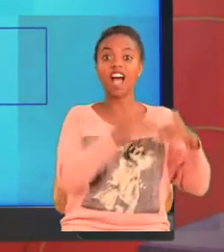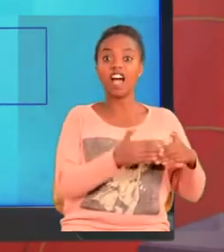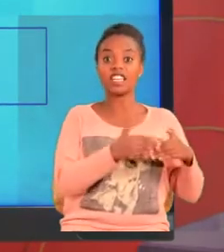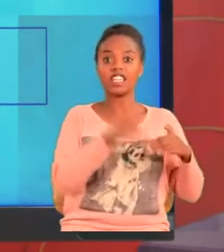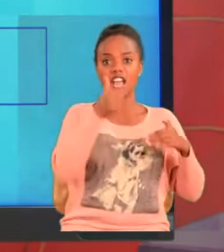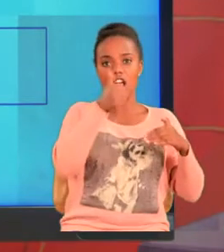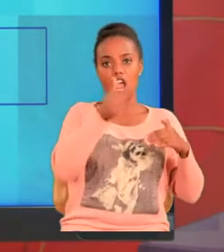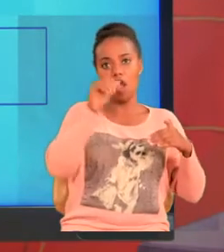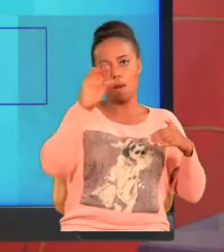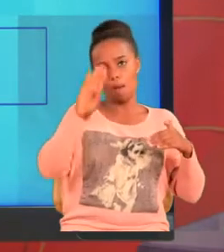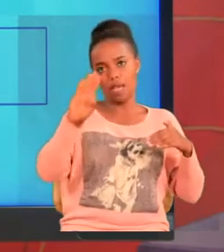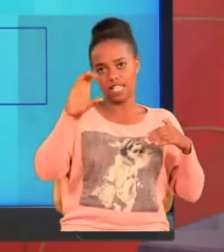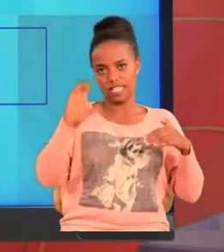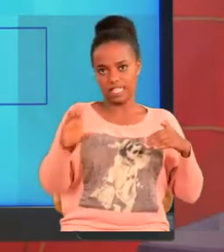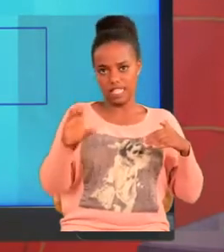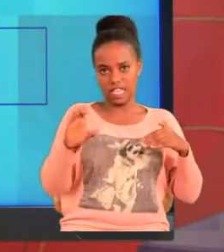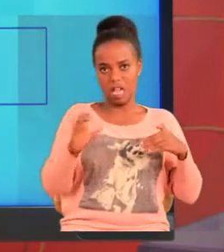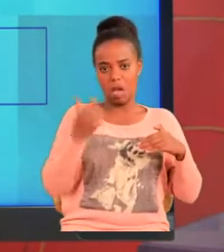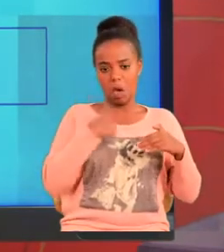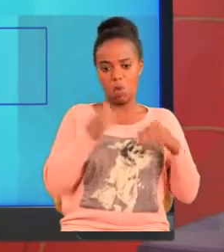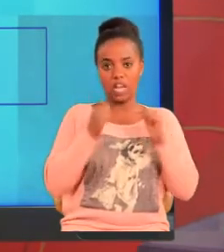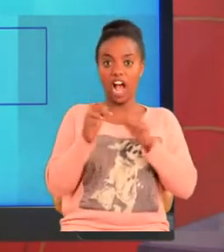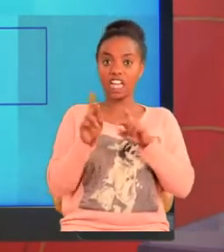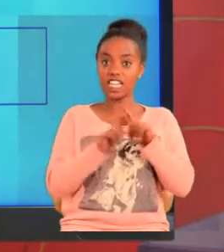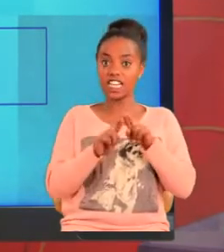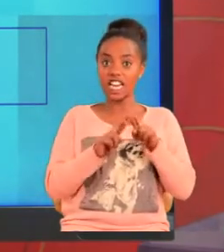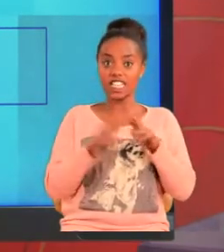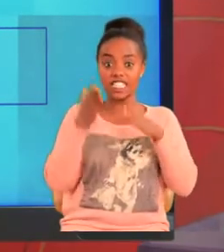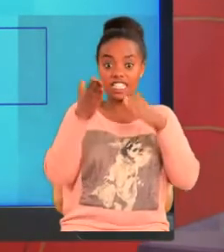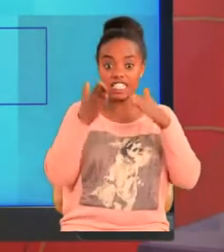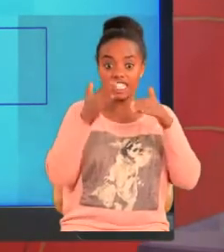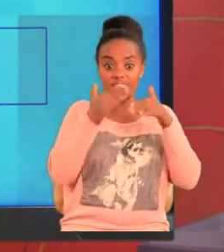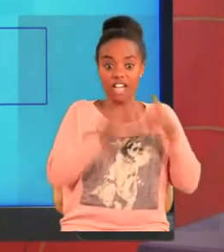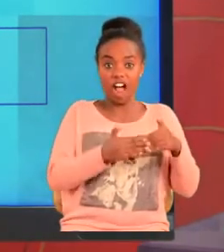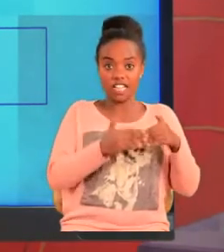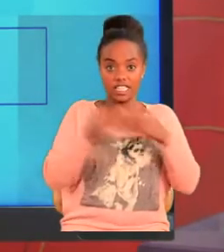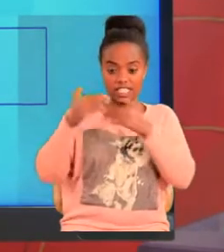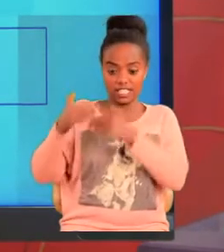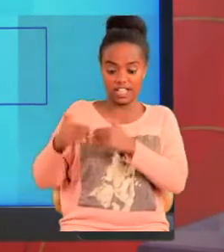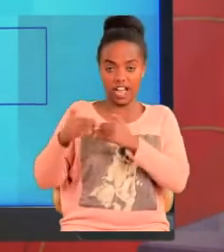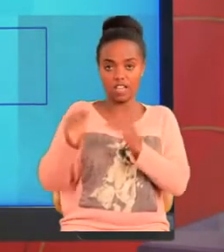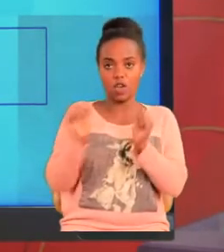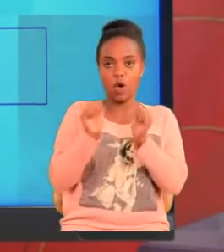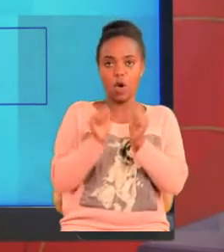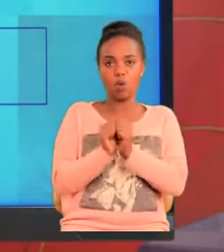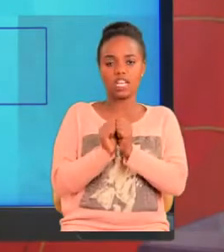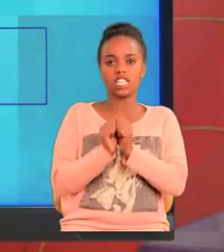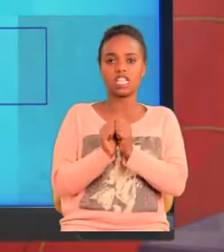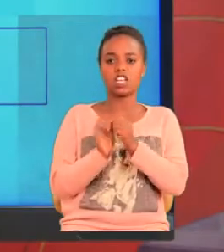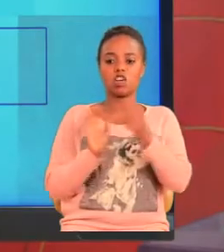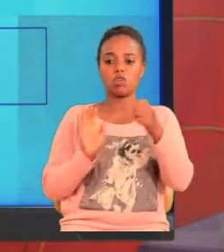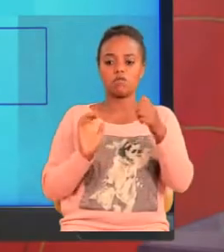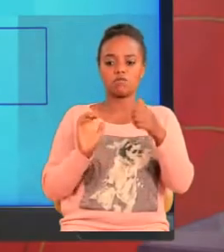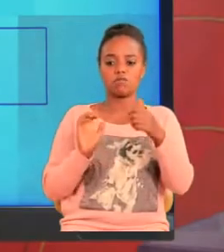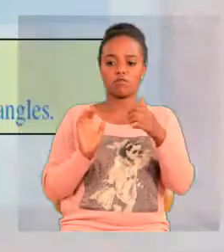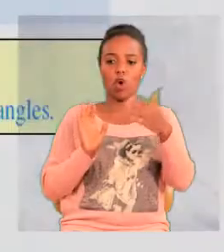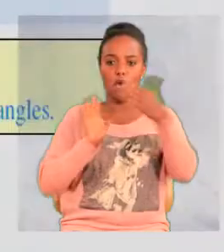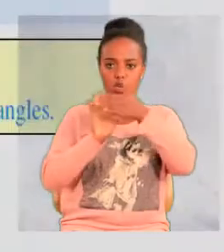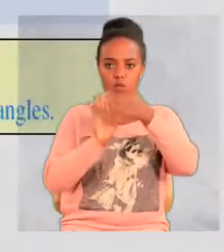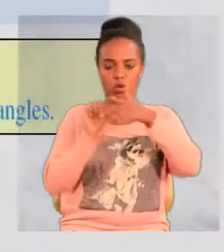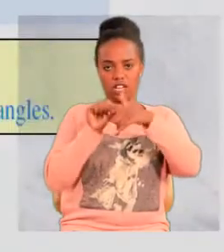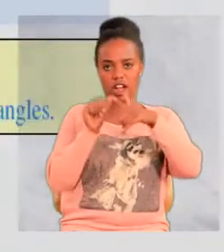and C, we can relate this side with its corresponding angle. Therefore,